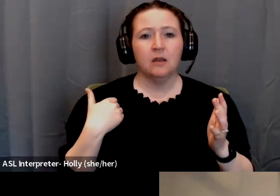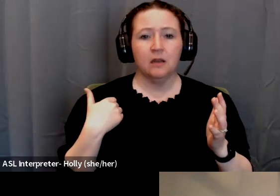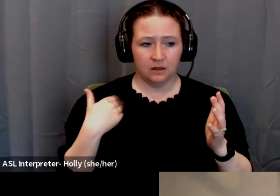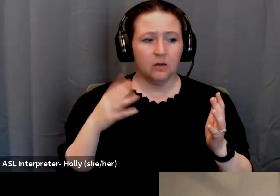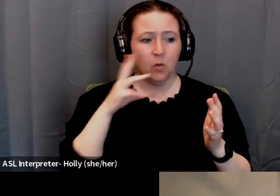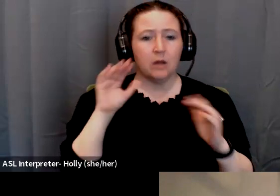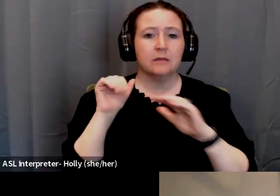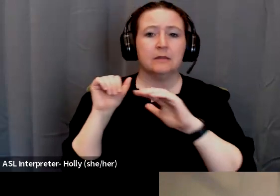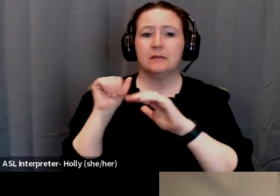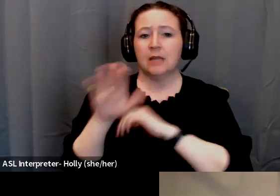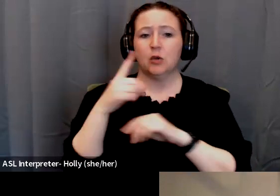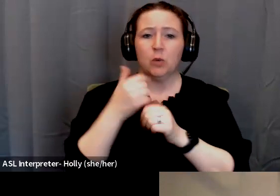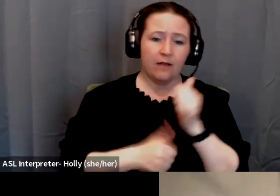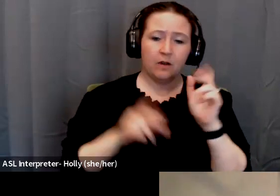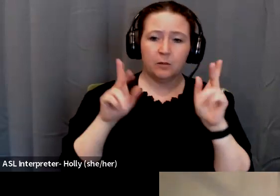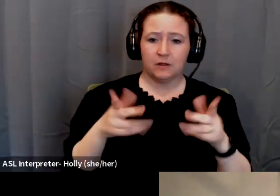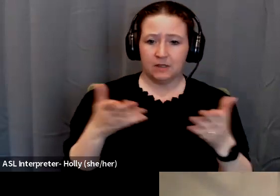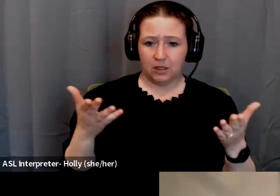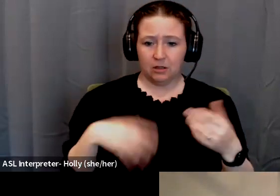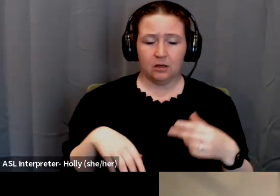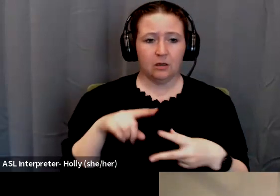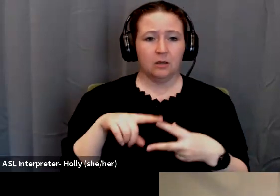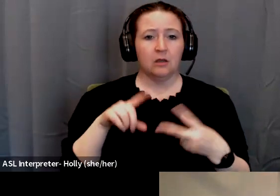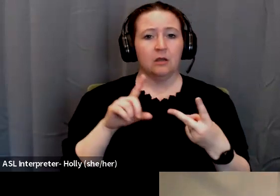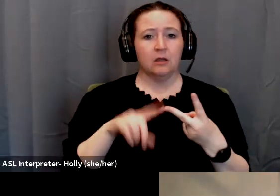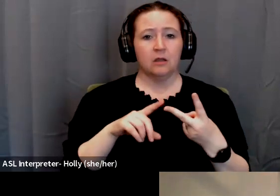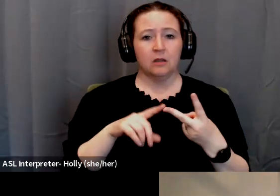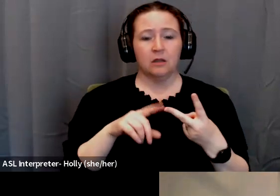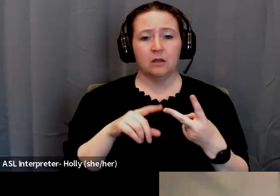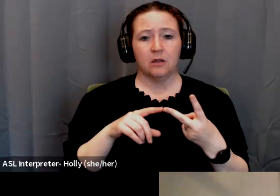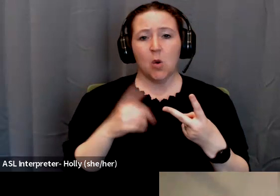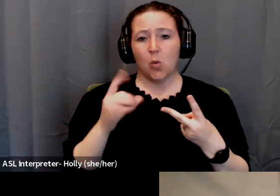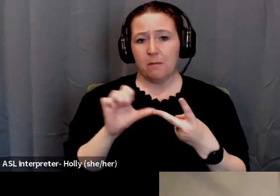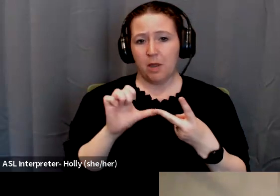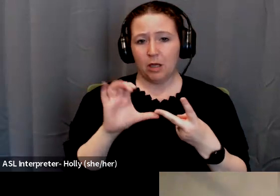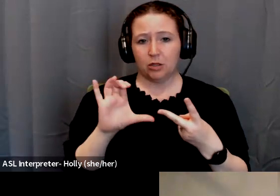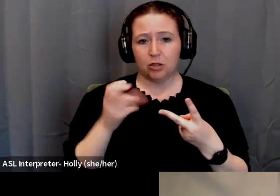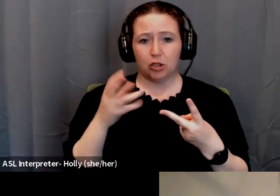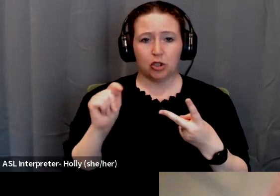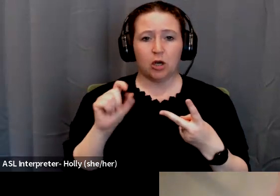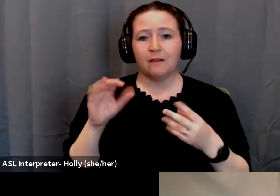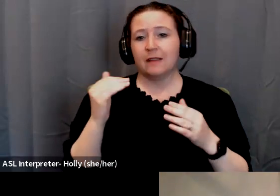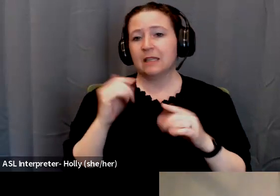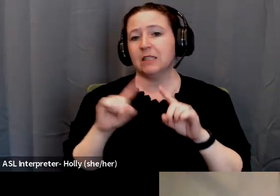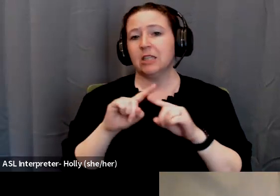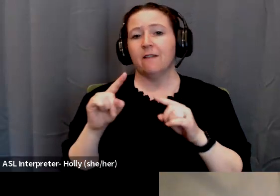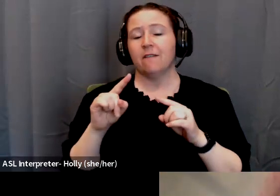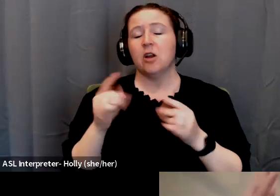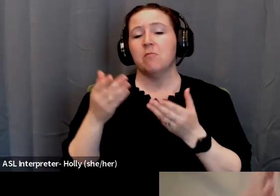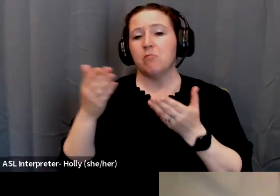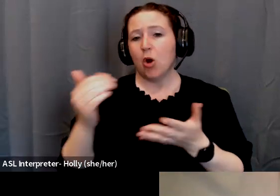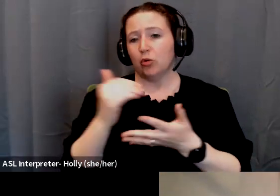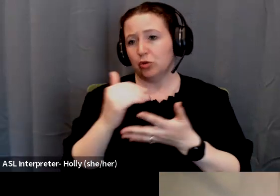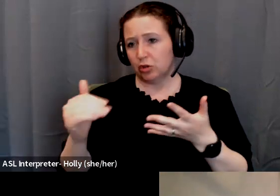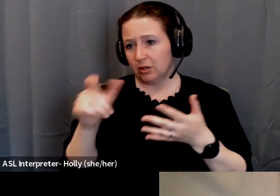send it out to every participant here. And then there's also a 1-page chart of the various motions. Does it require a